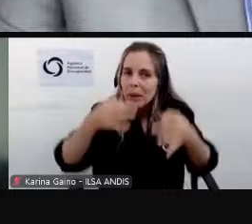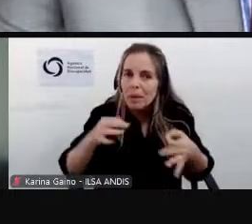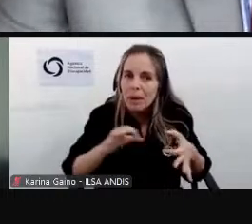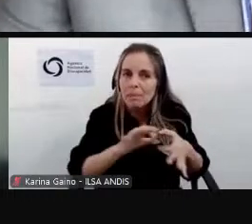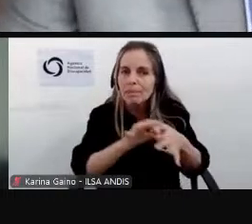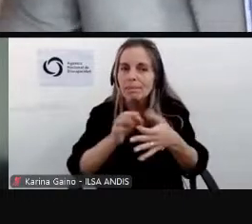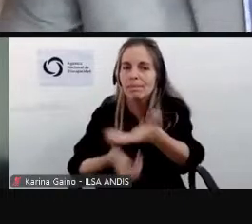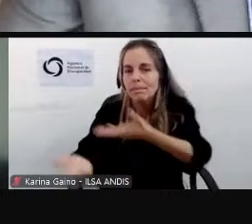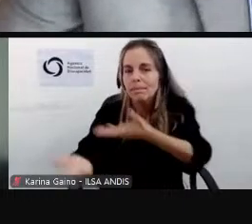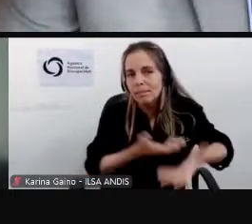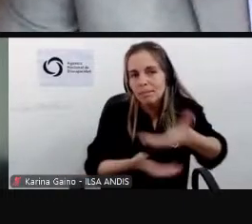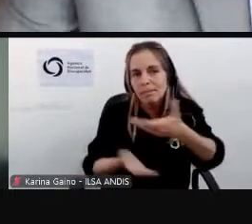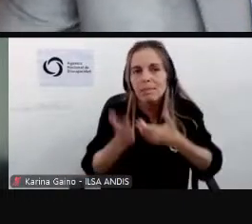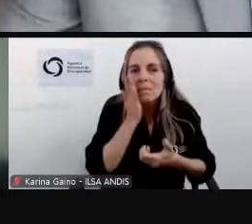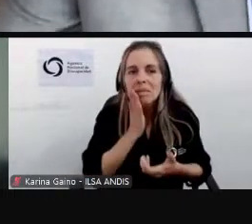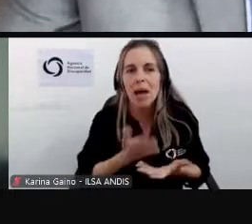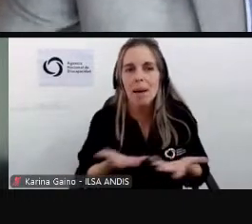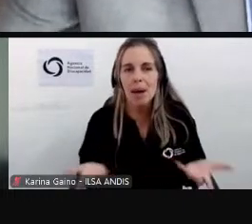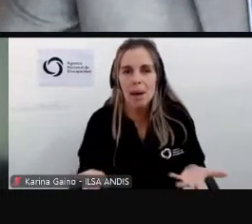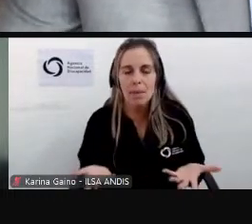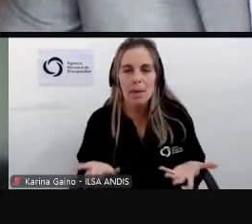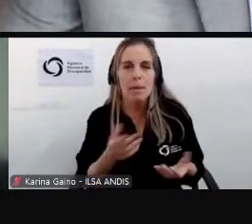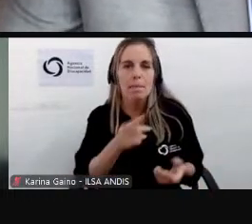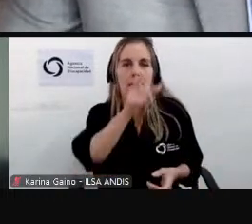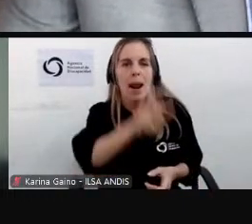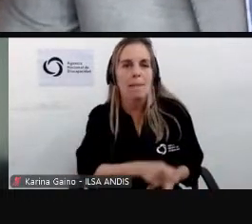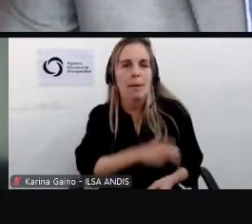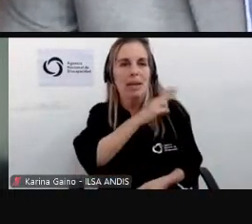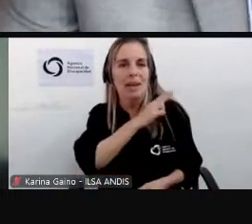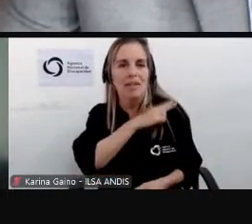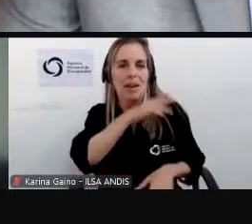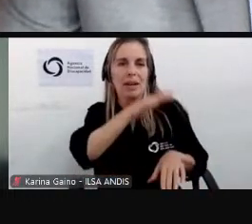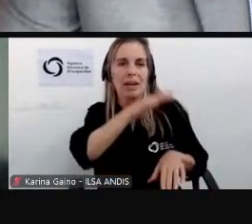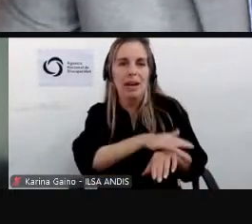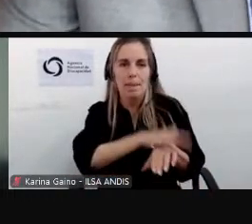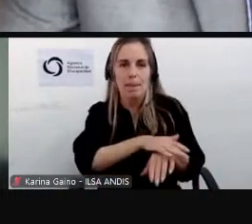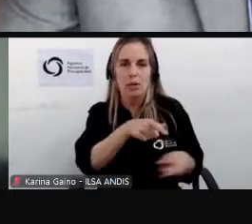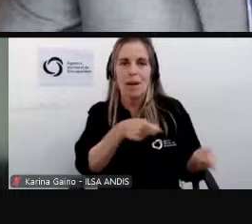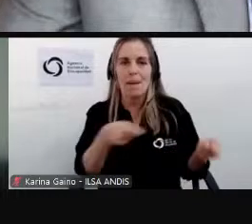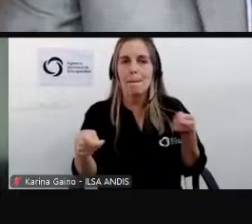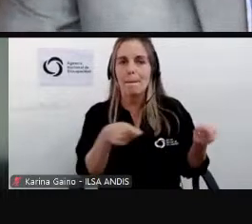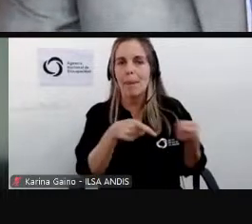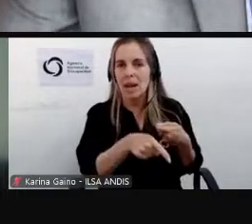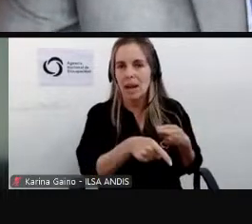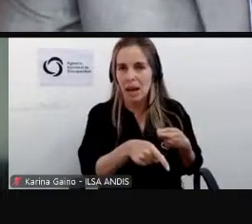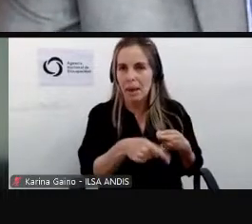and the activities performed by the businessmen or those running the company,